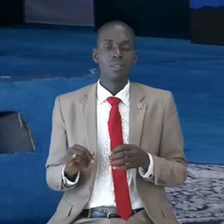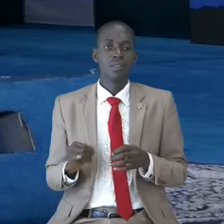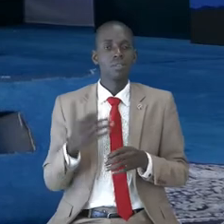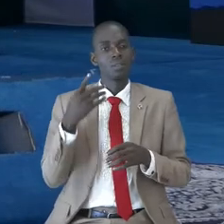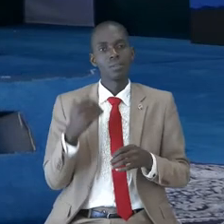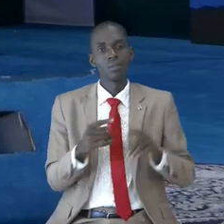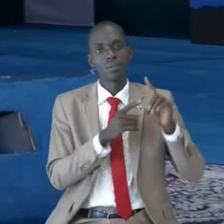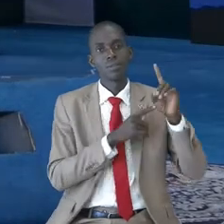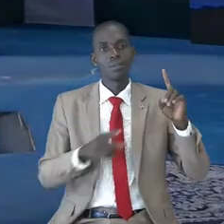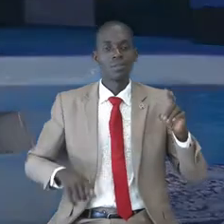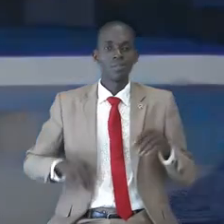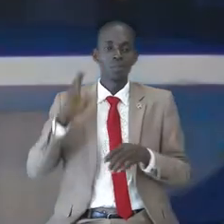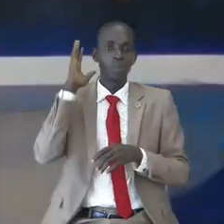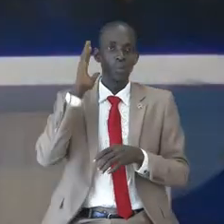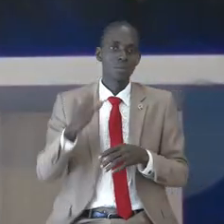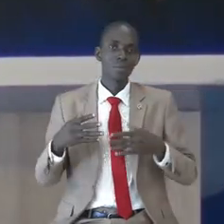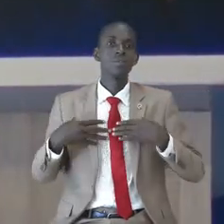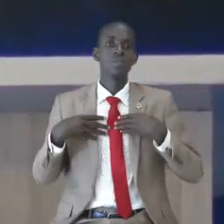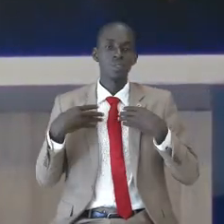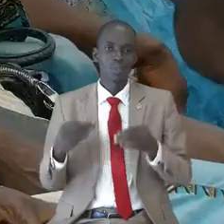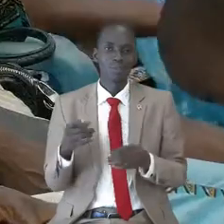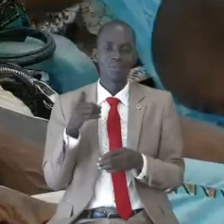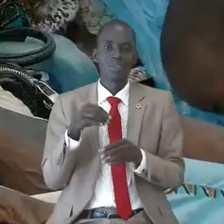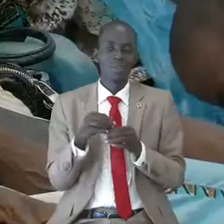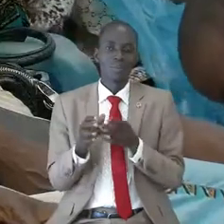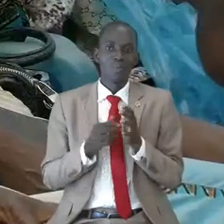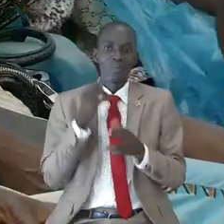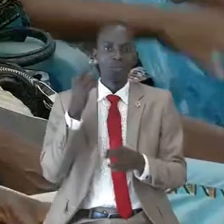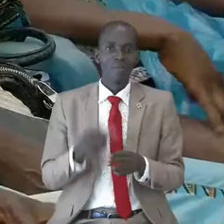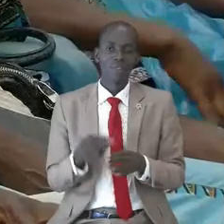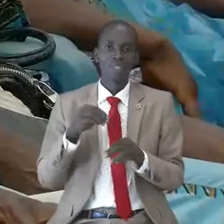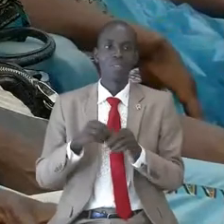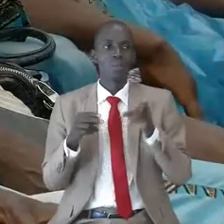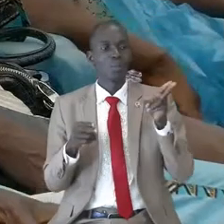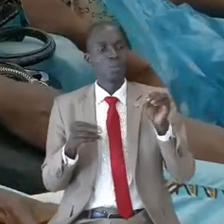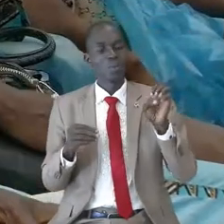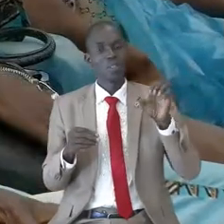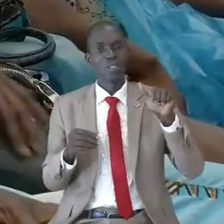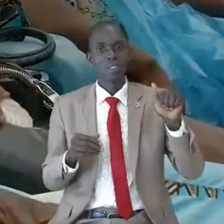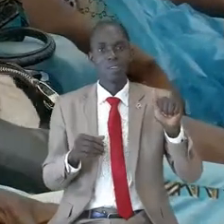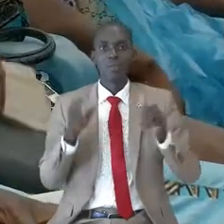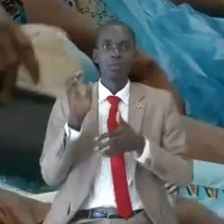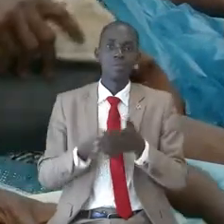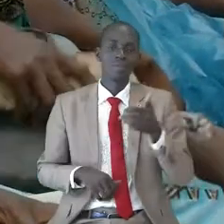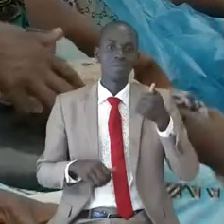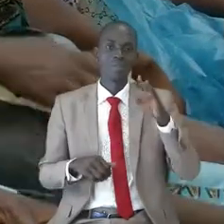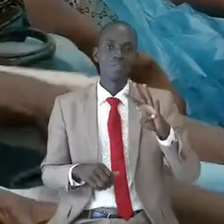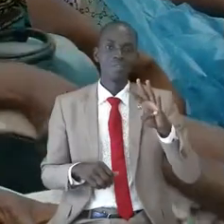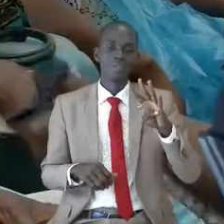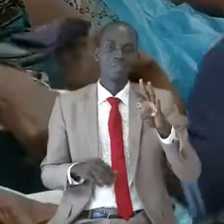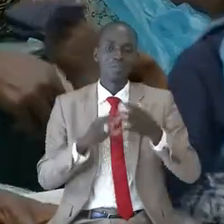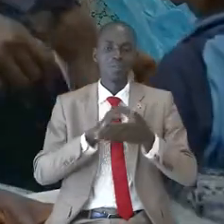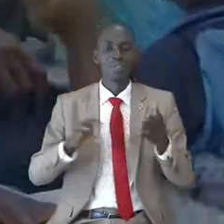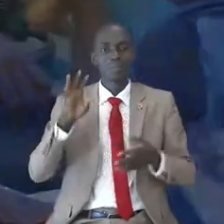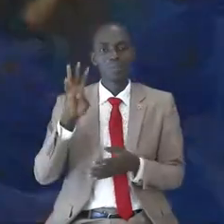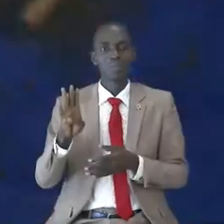Lord will heal you through and through. Hosea chapter 14, I'm reading from verse 4.